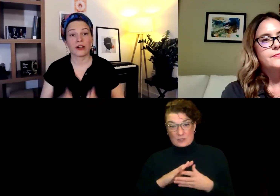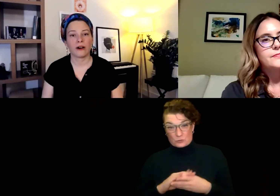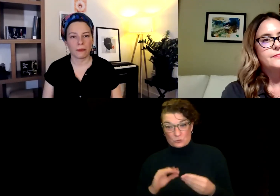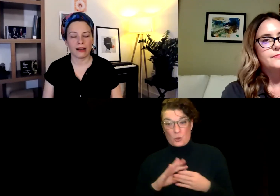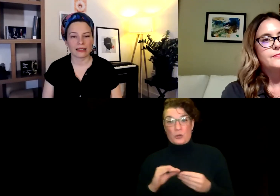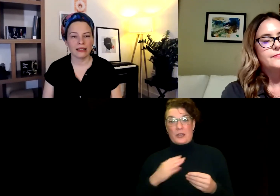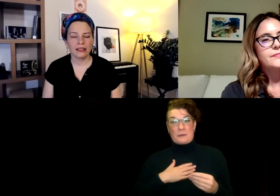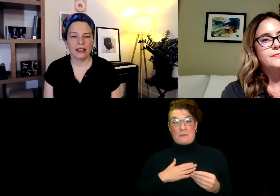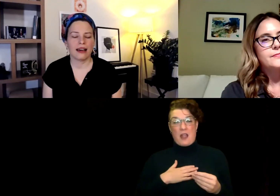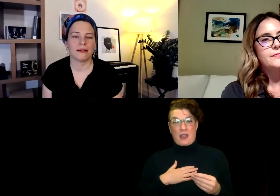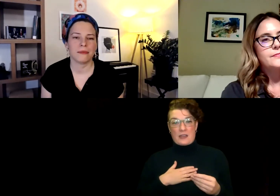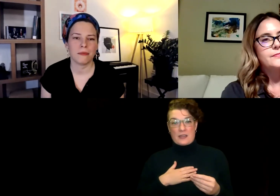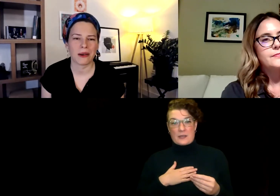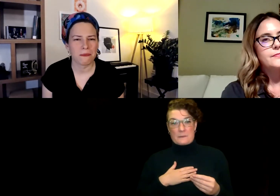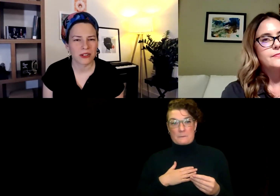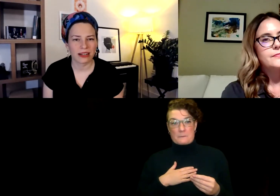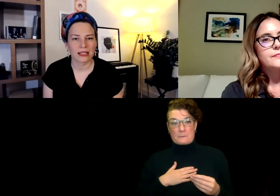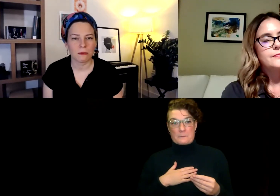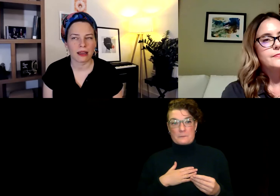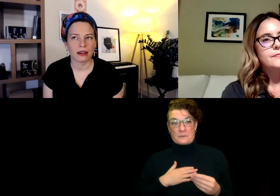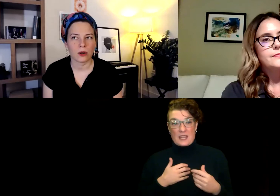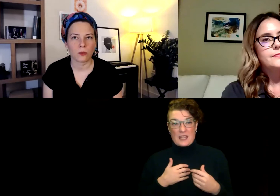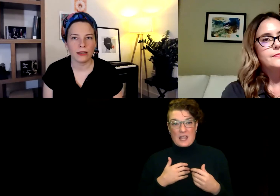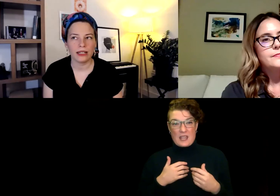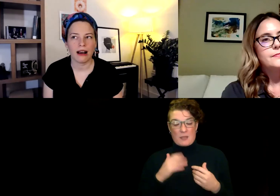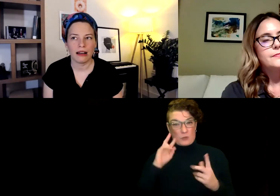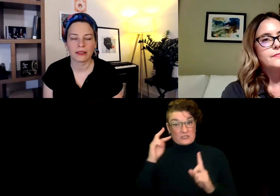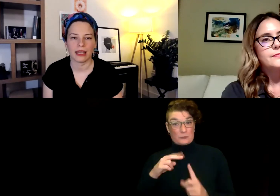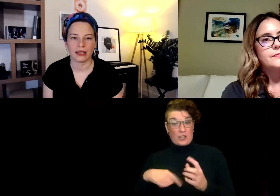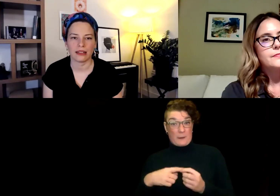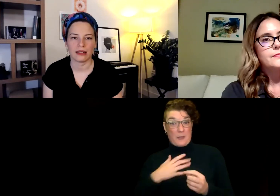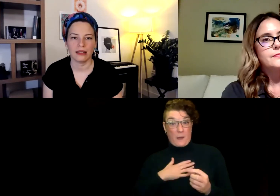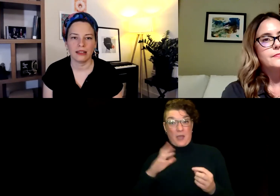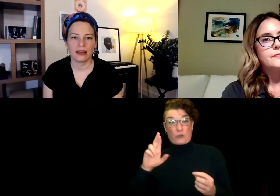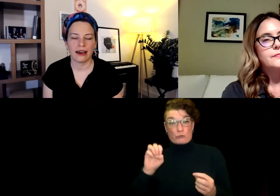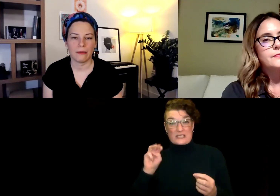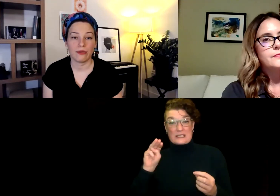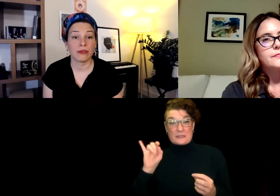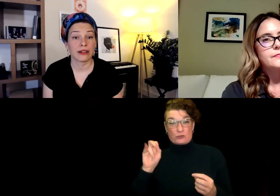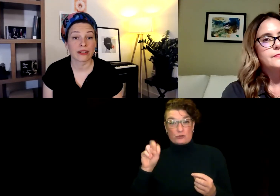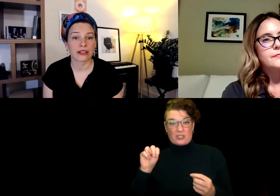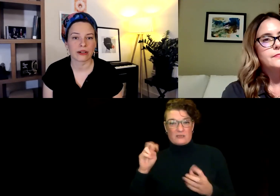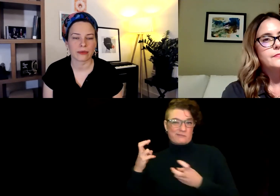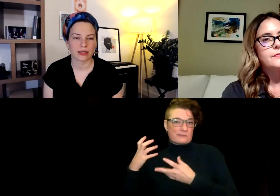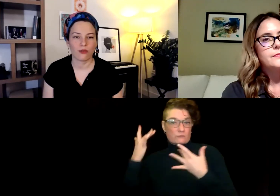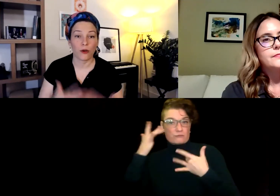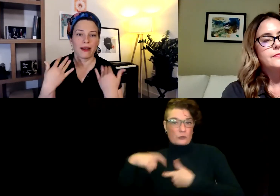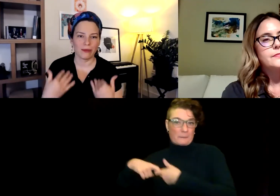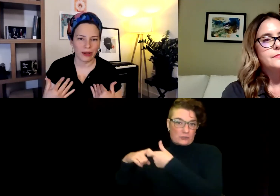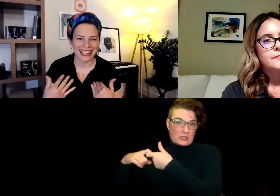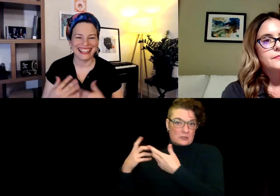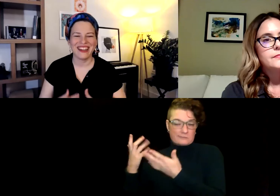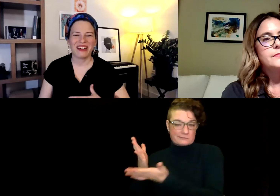to interpret my remission has been a really complicated few years in terms, like, for